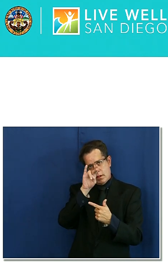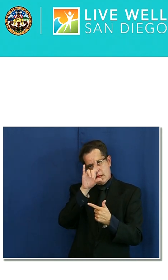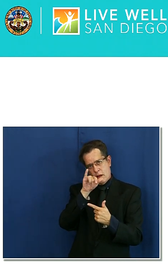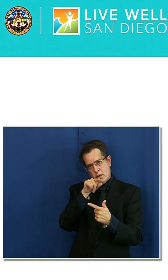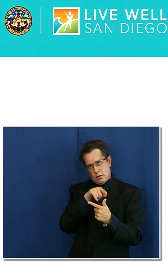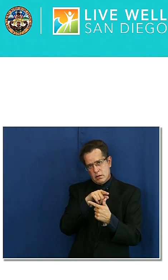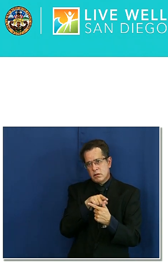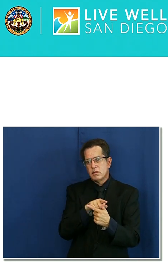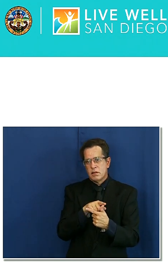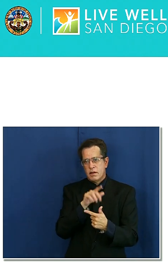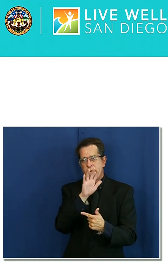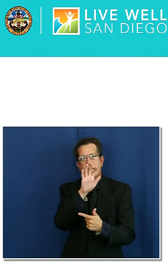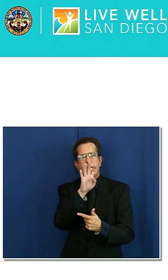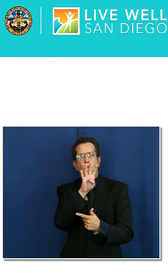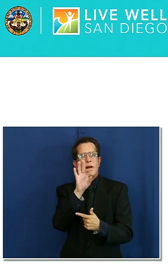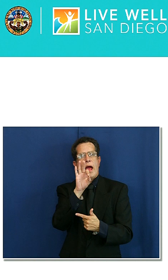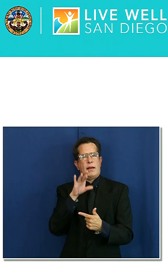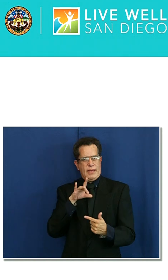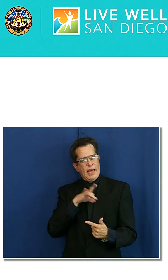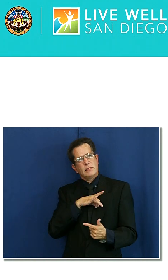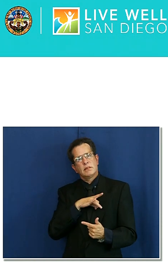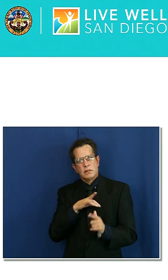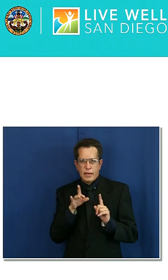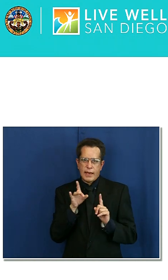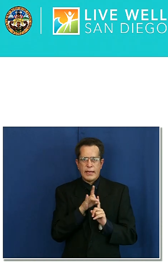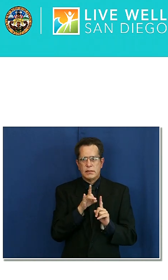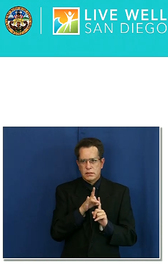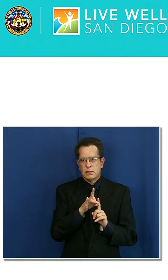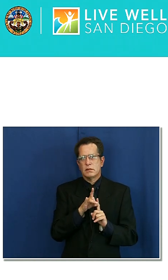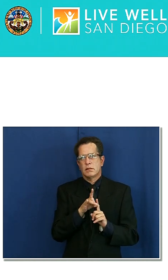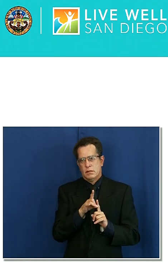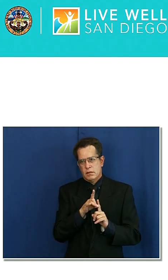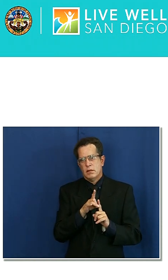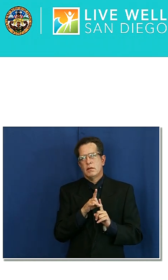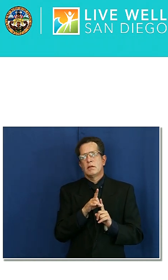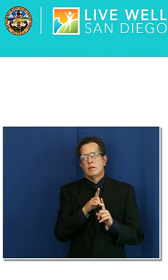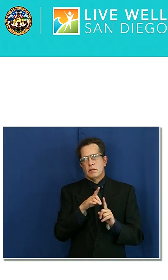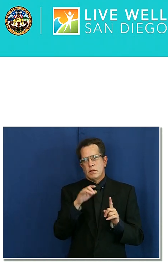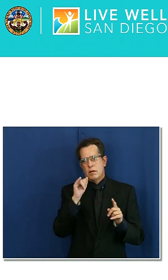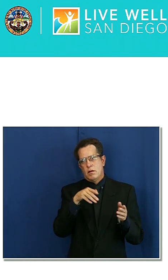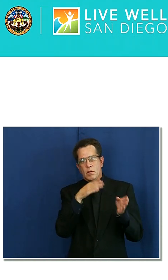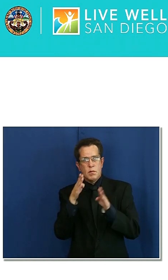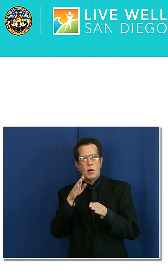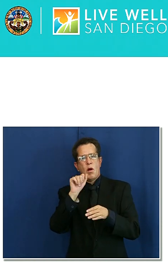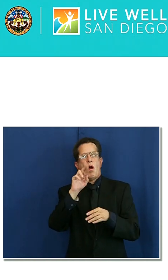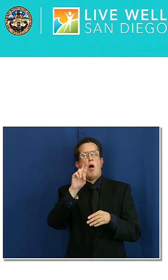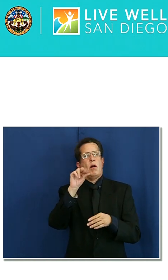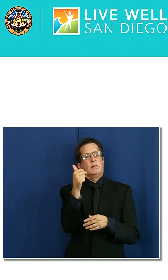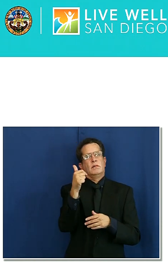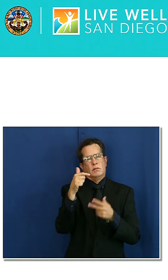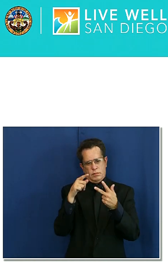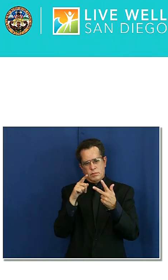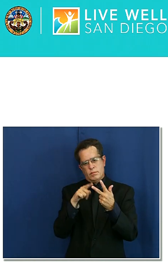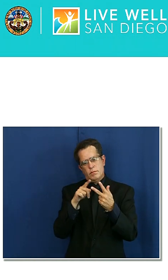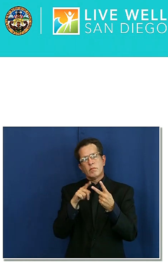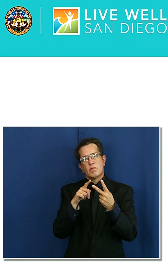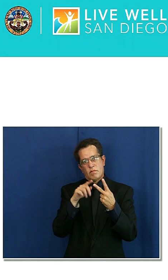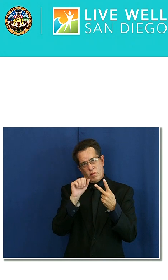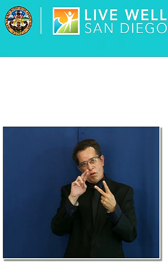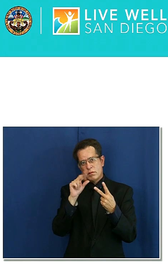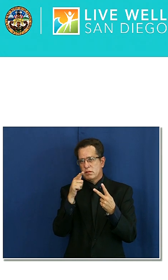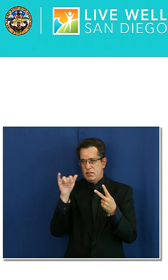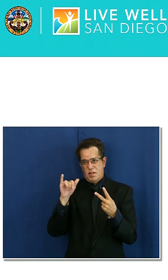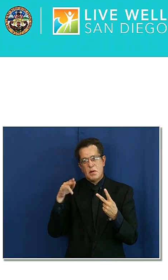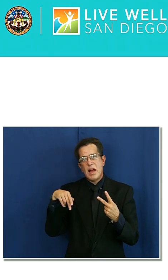representing 549 cases of the 264 community outbreaks. August is obviously